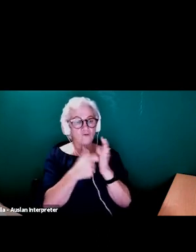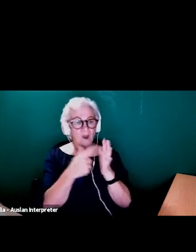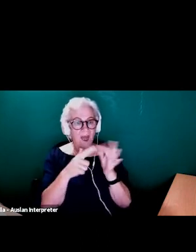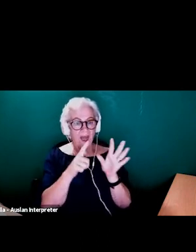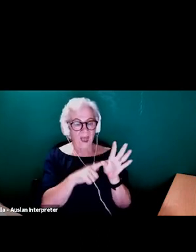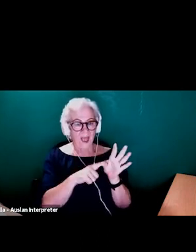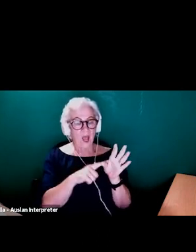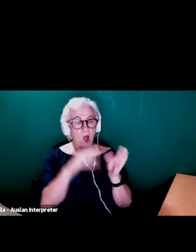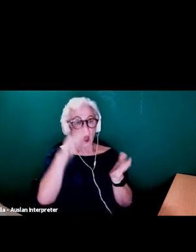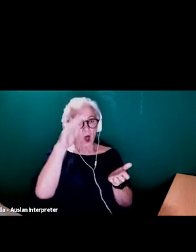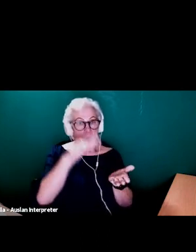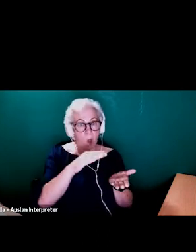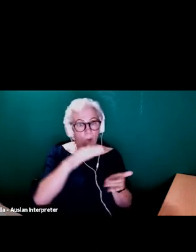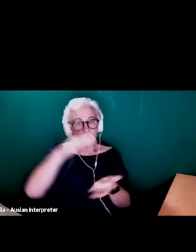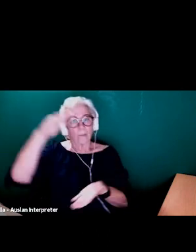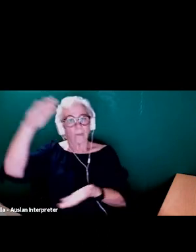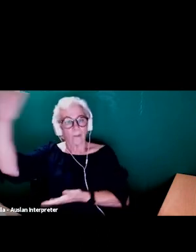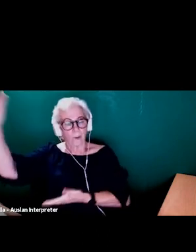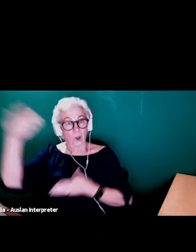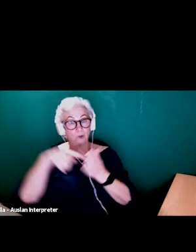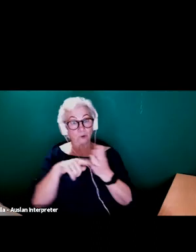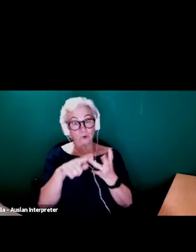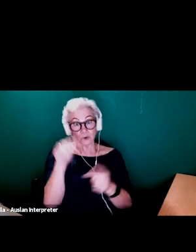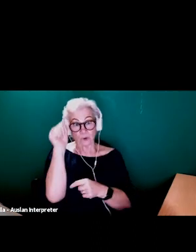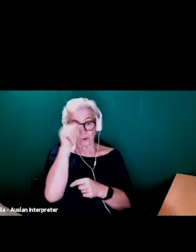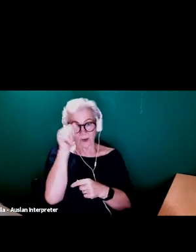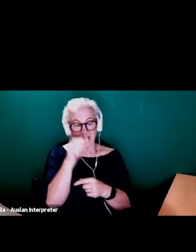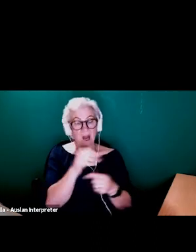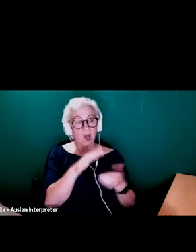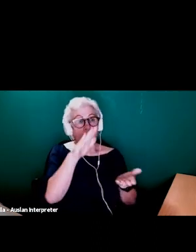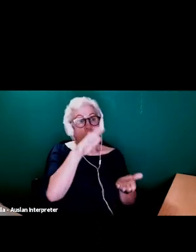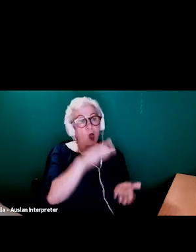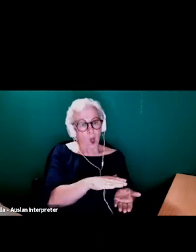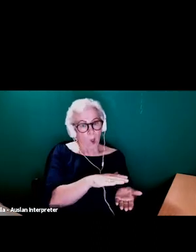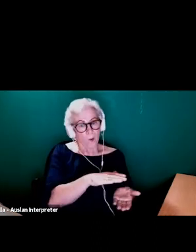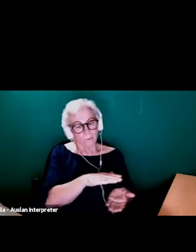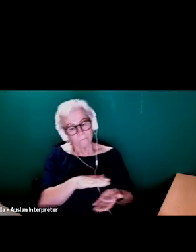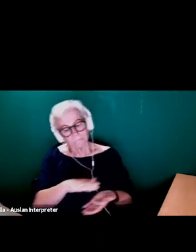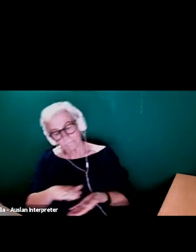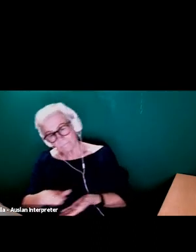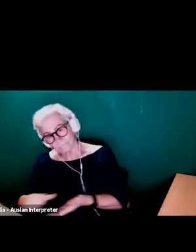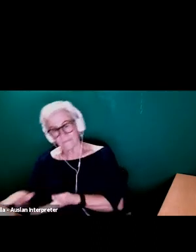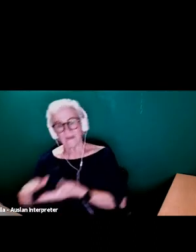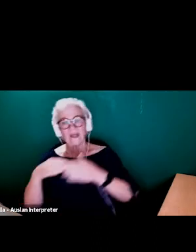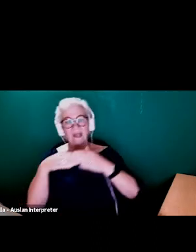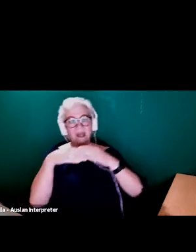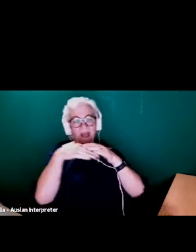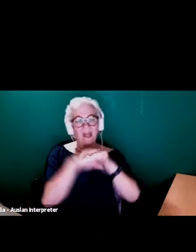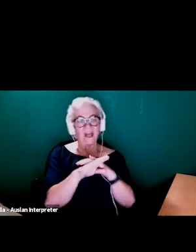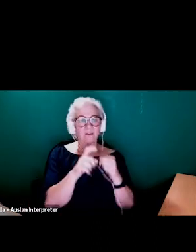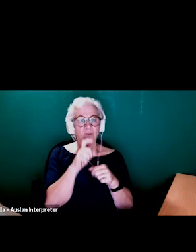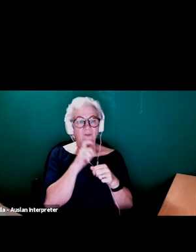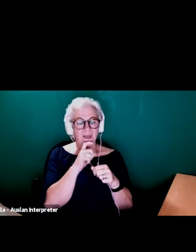low increasing to moderate use in green, low use in blue, and very low use in burgundy at the bottom there.